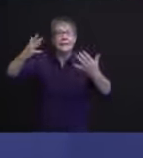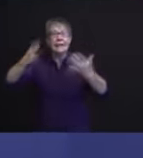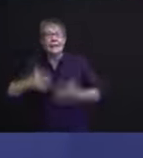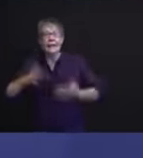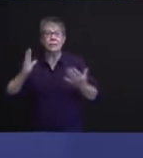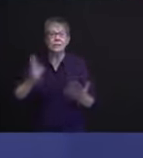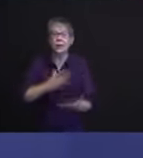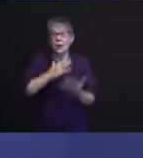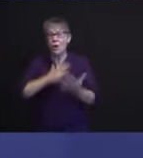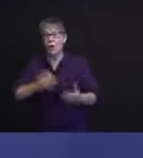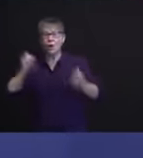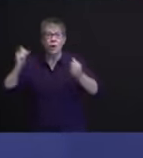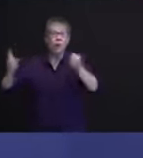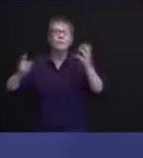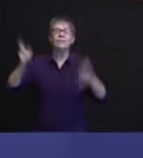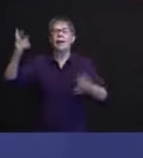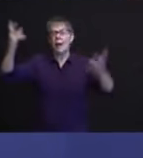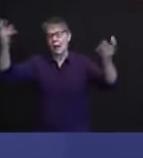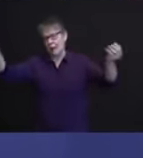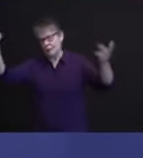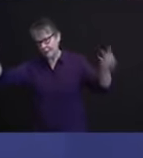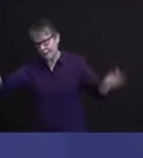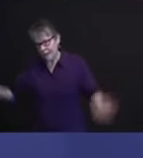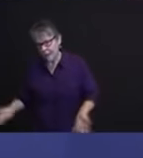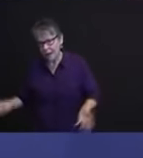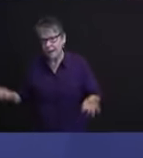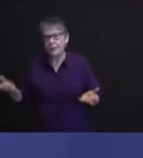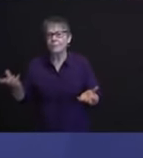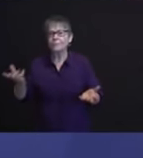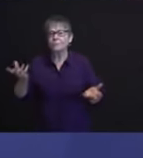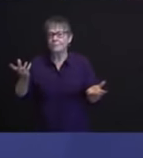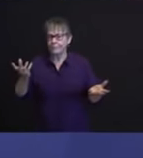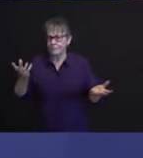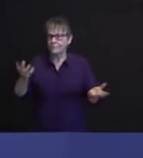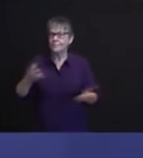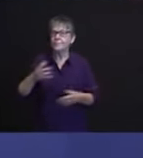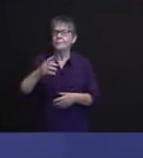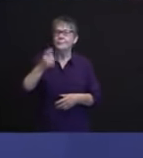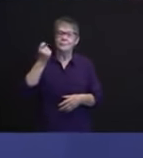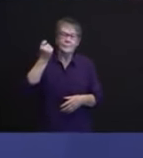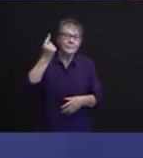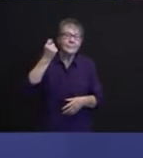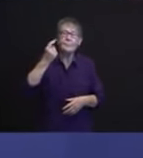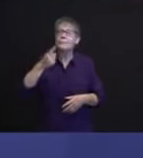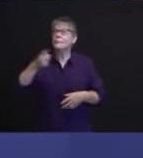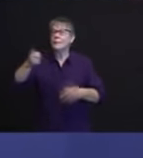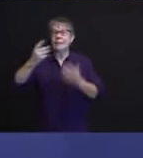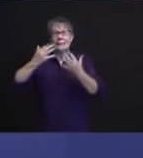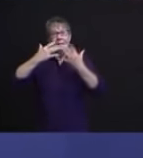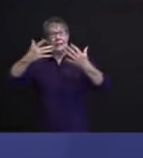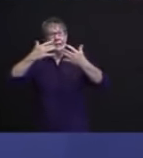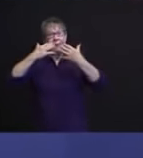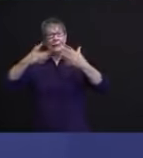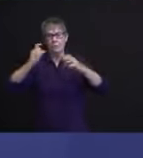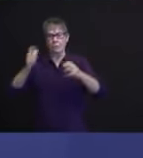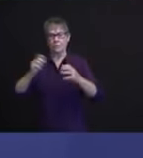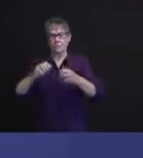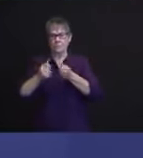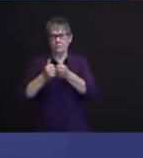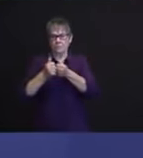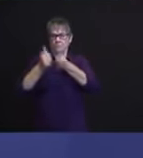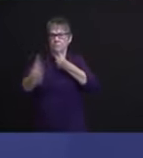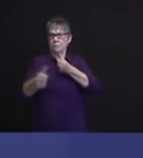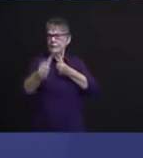be at least 10 feet away from others or have physical barriers between them and the audience. All performers and guests must wear